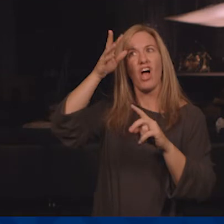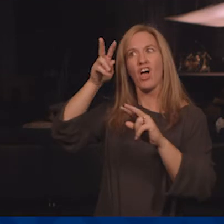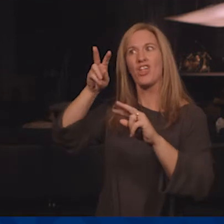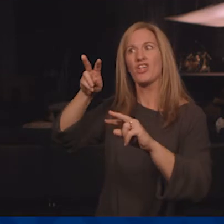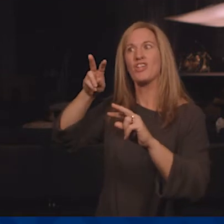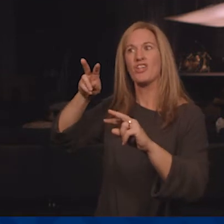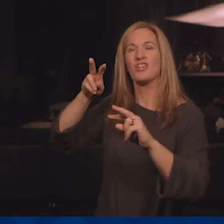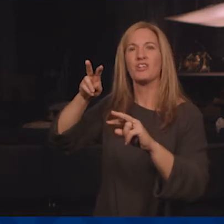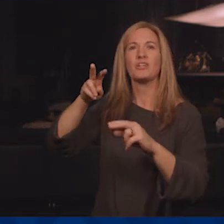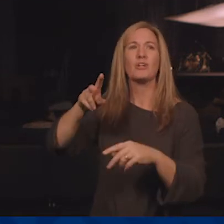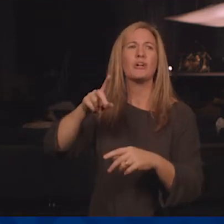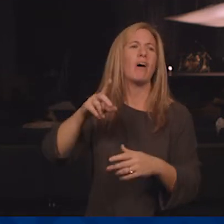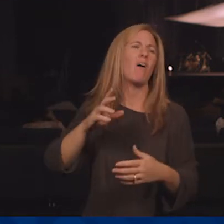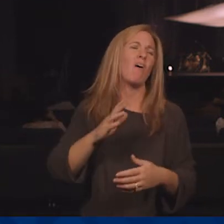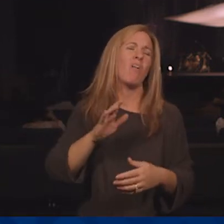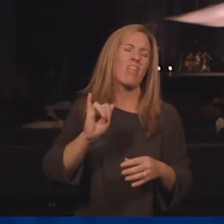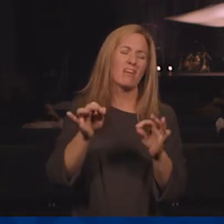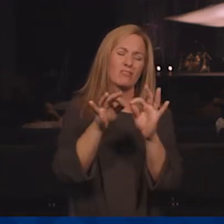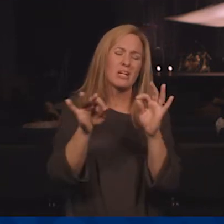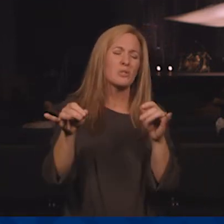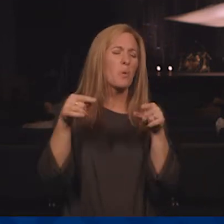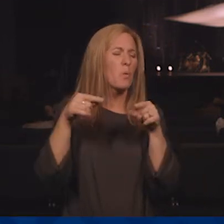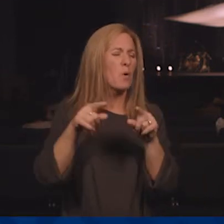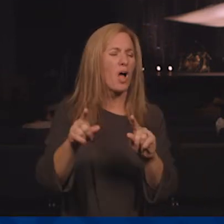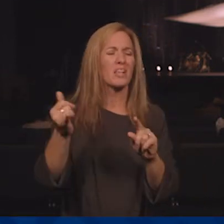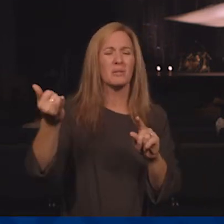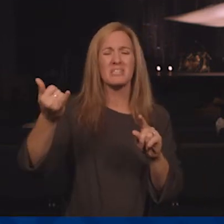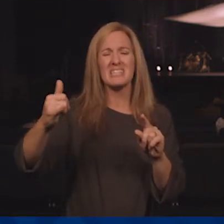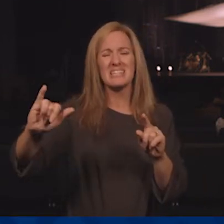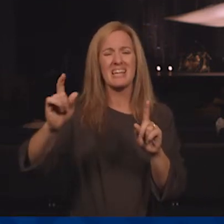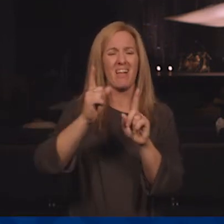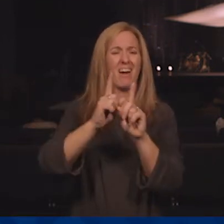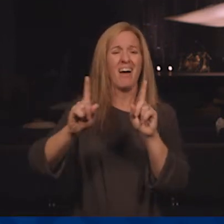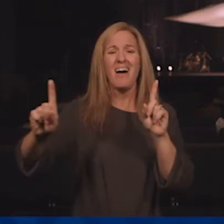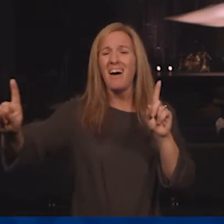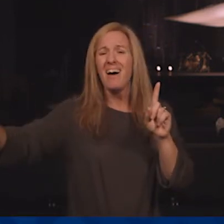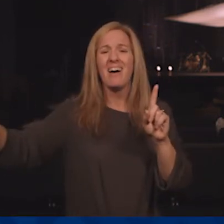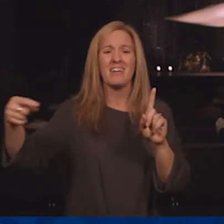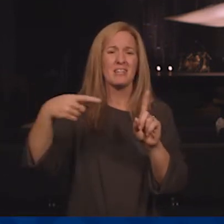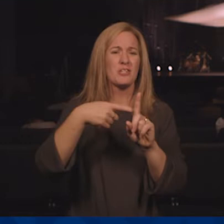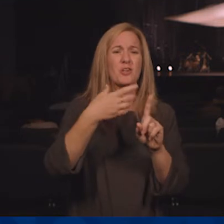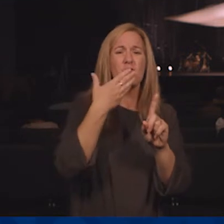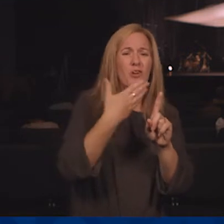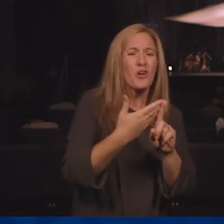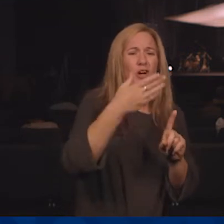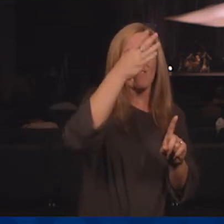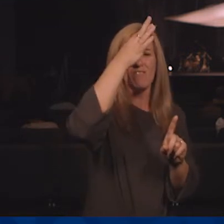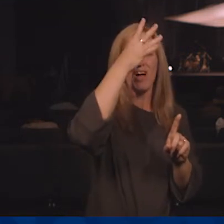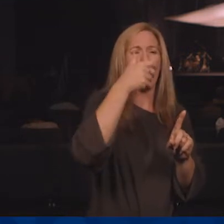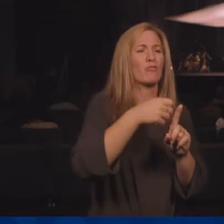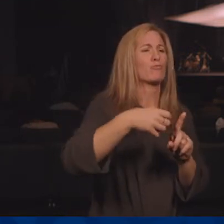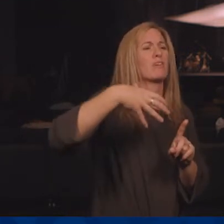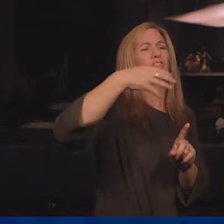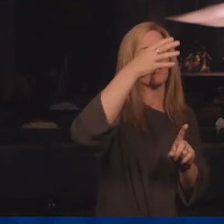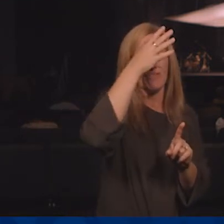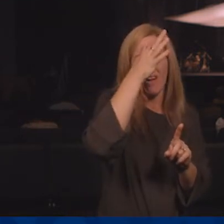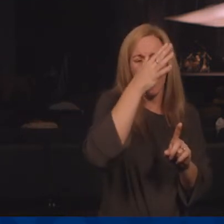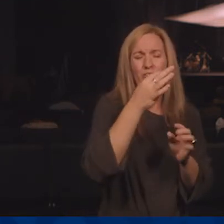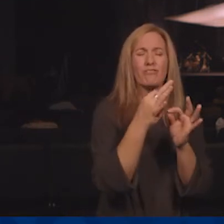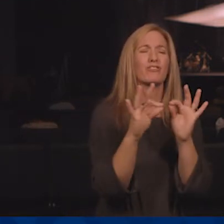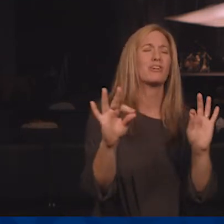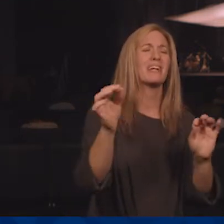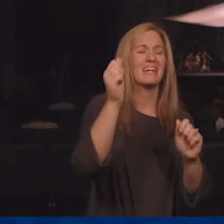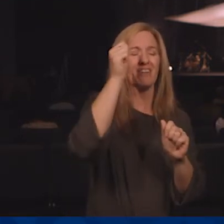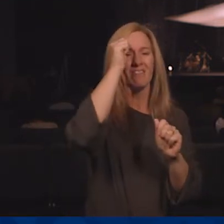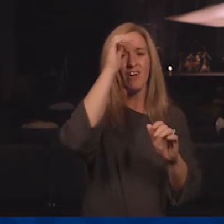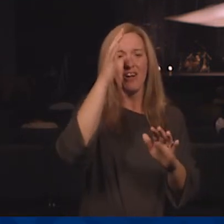Really good father, really gracious father, really rich father, really free father, really merciful